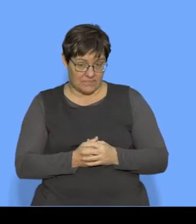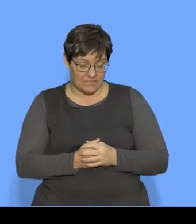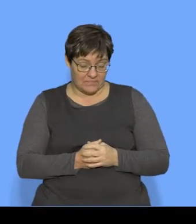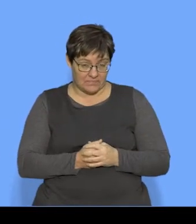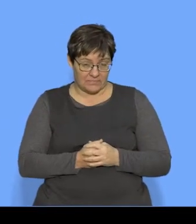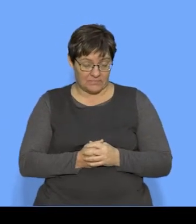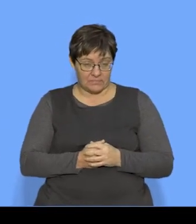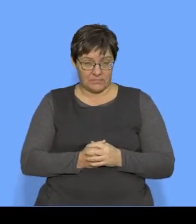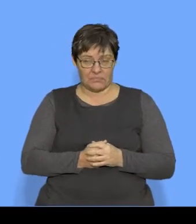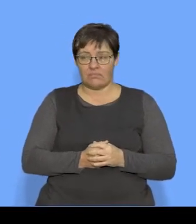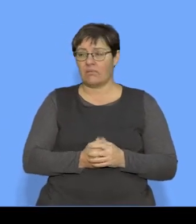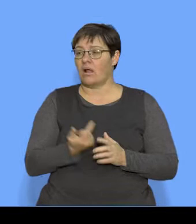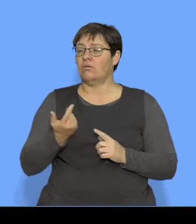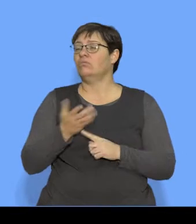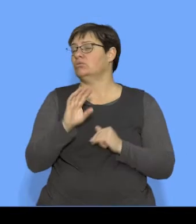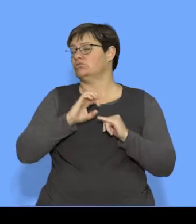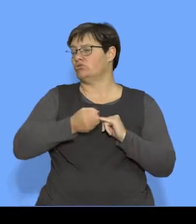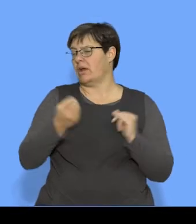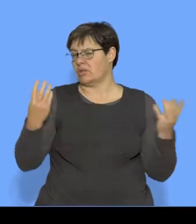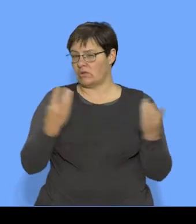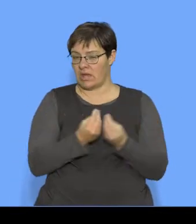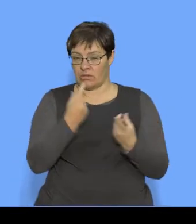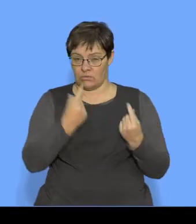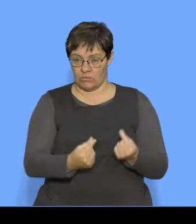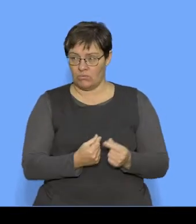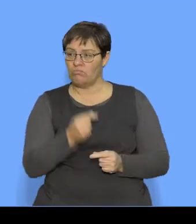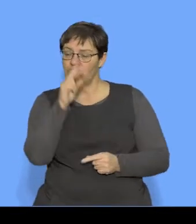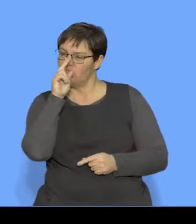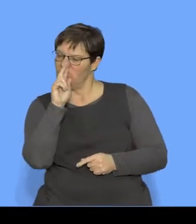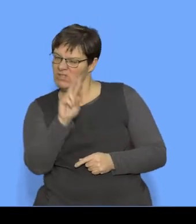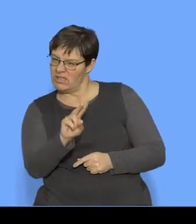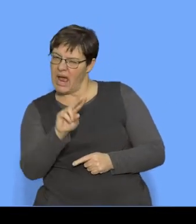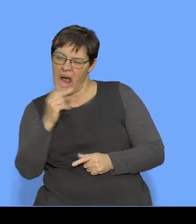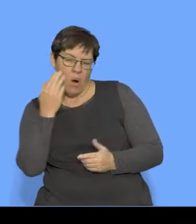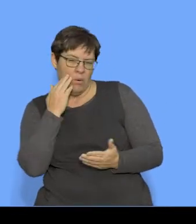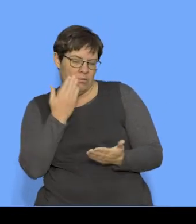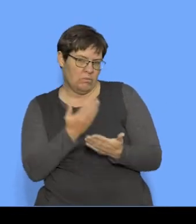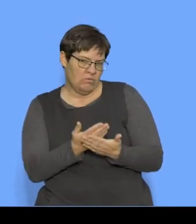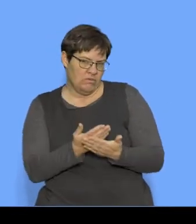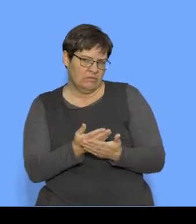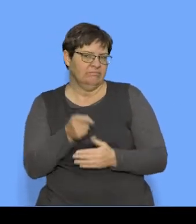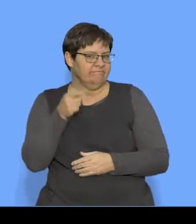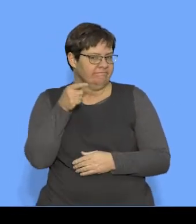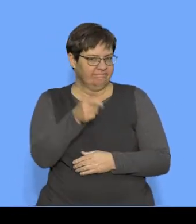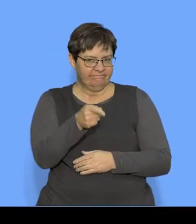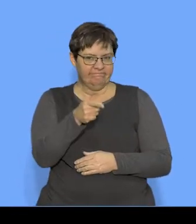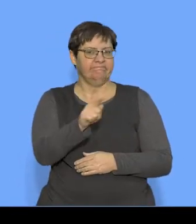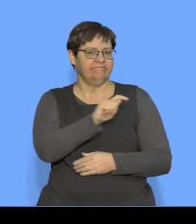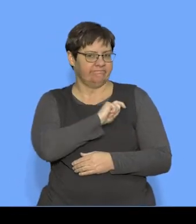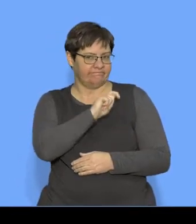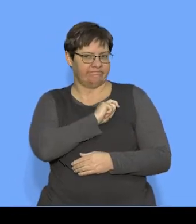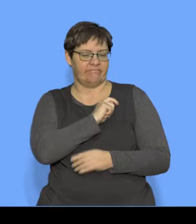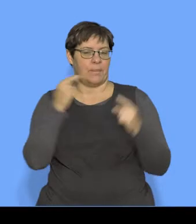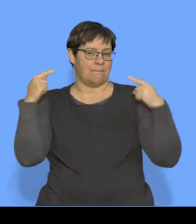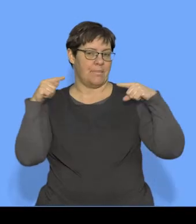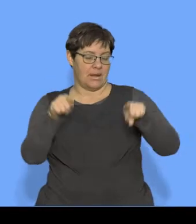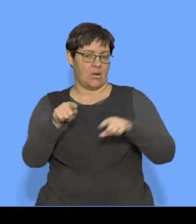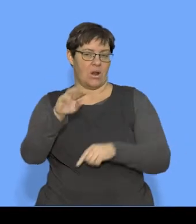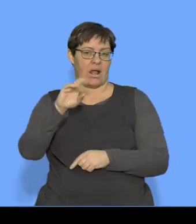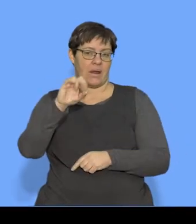other. Now, let's try and do this together and see exactly how we can prove that this is